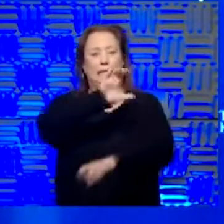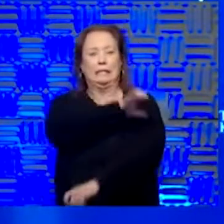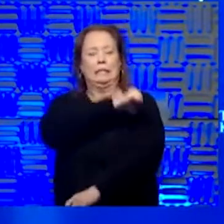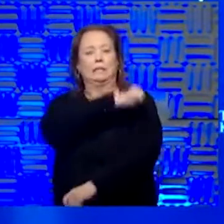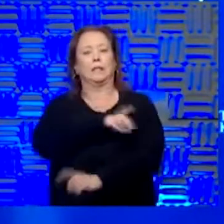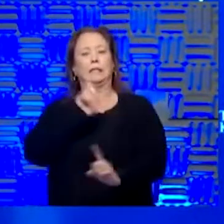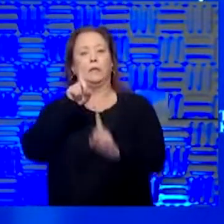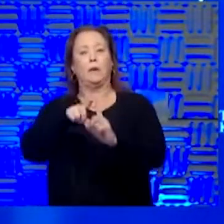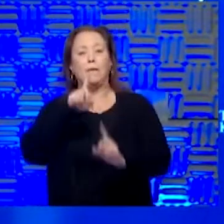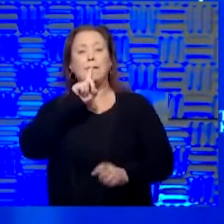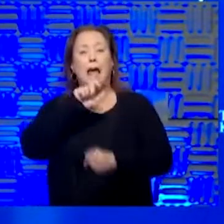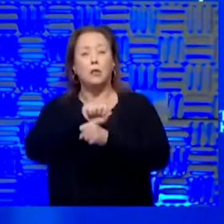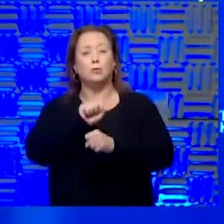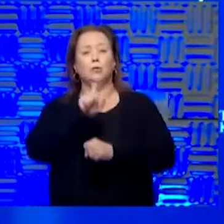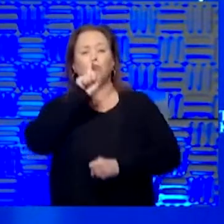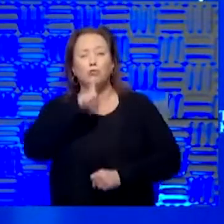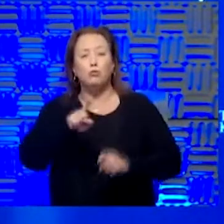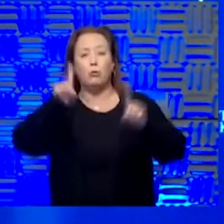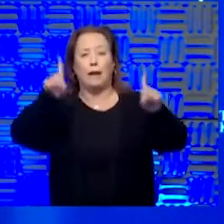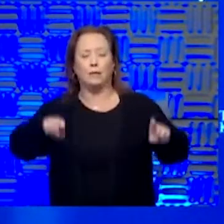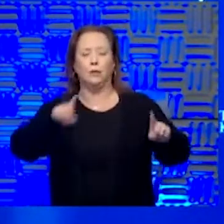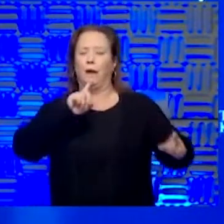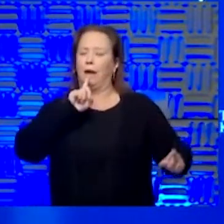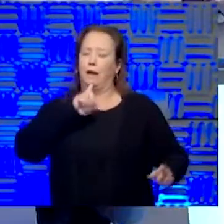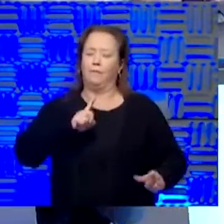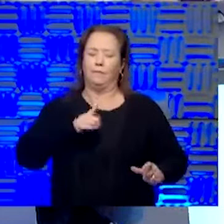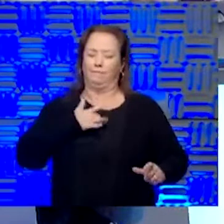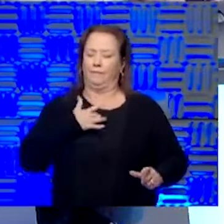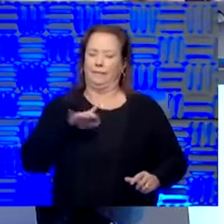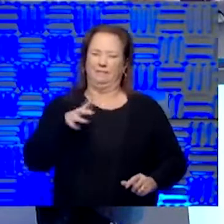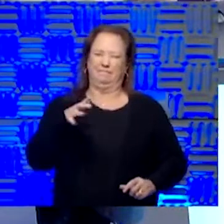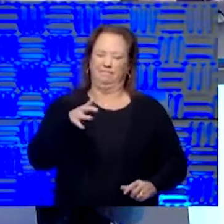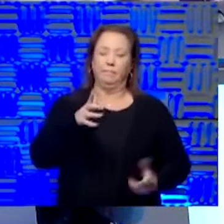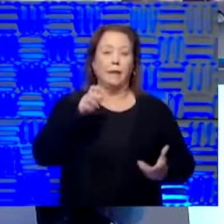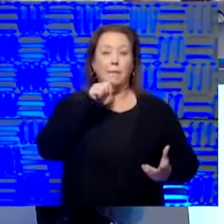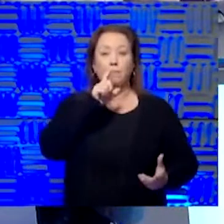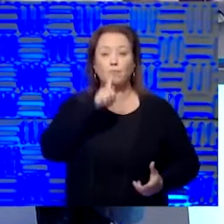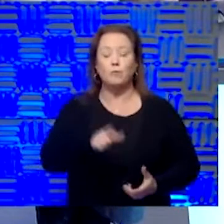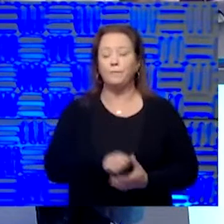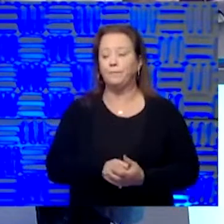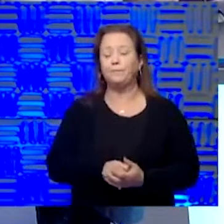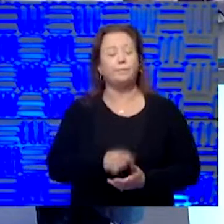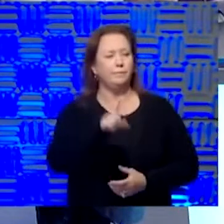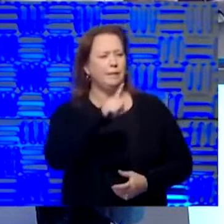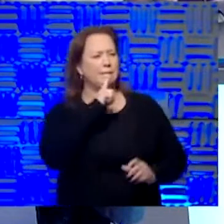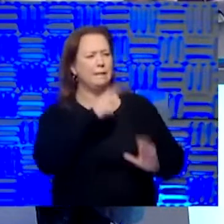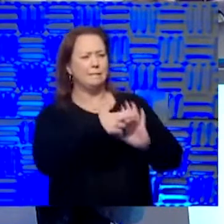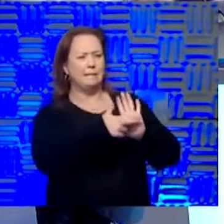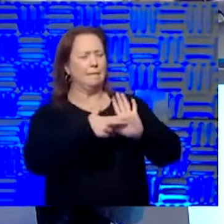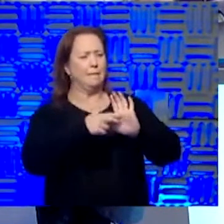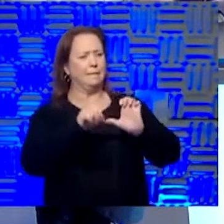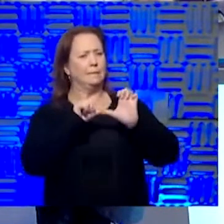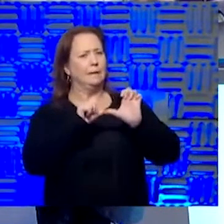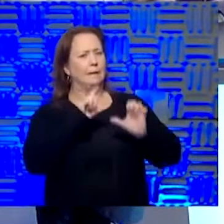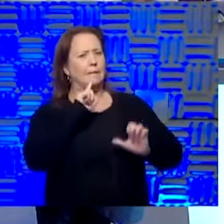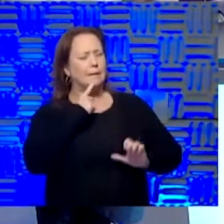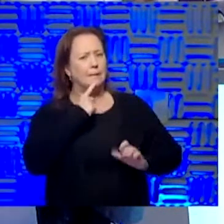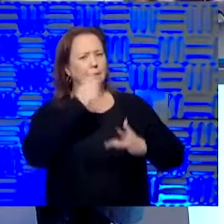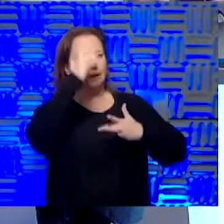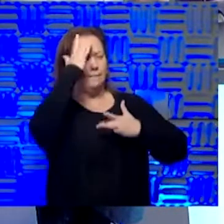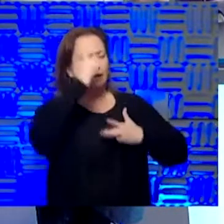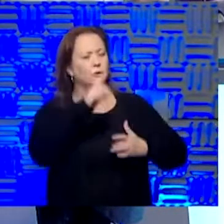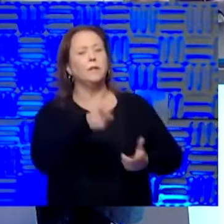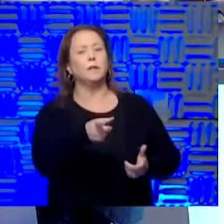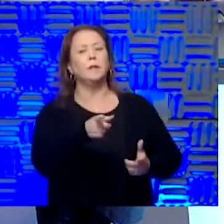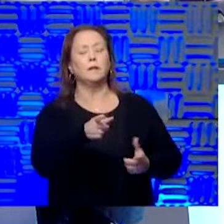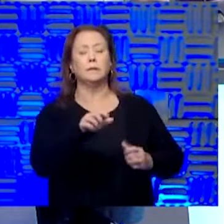answer, a true answer. And the way we use that test as well, not to diagnose an acute infection, but also we should note